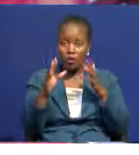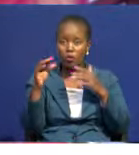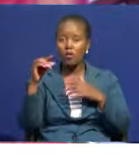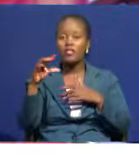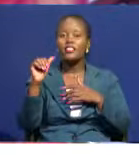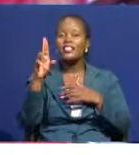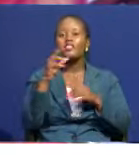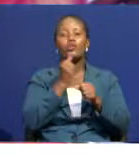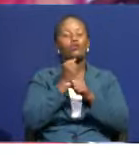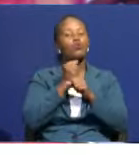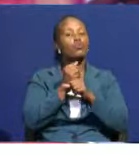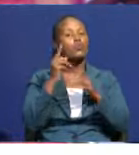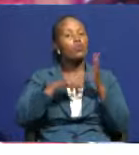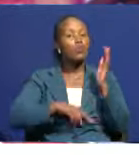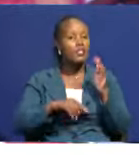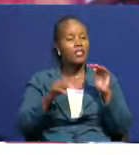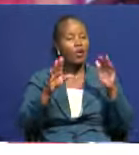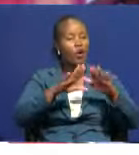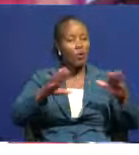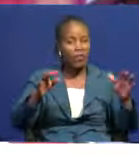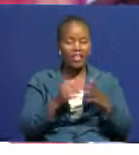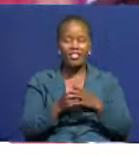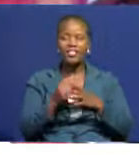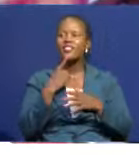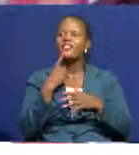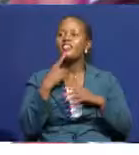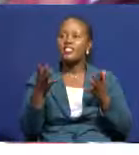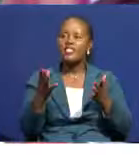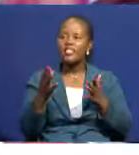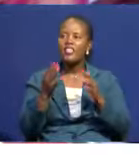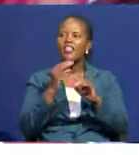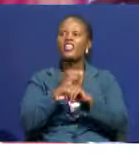there. They say they are protecting